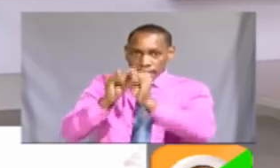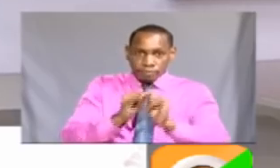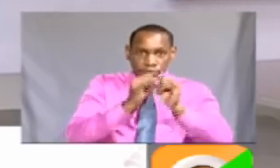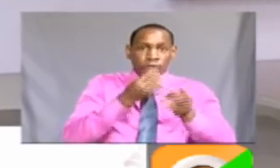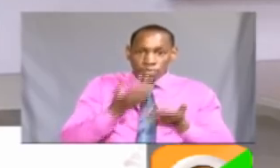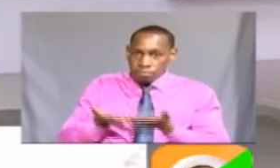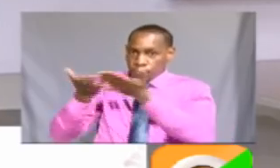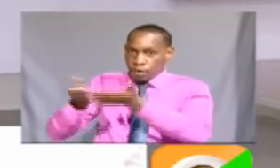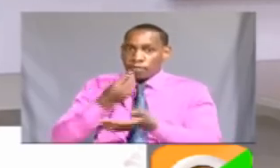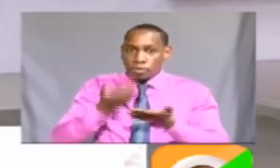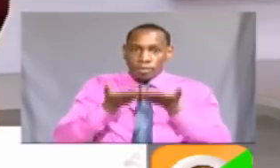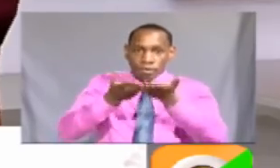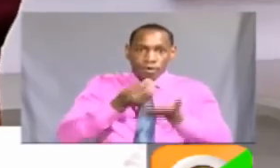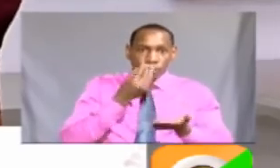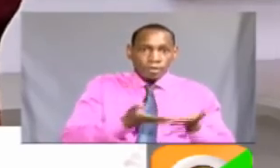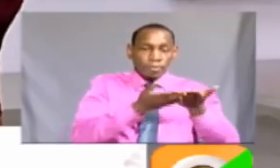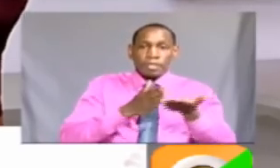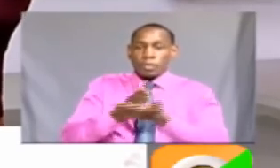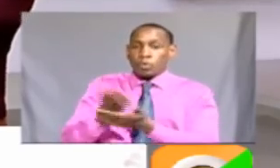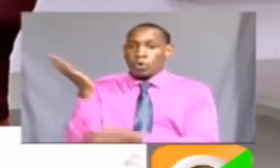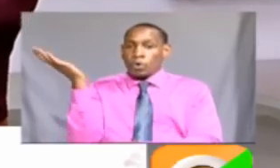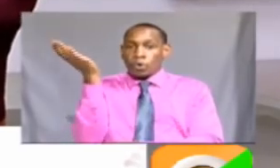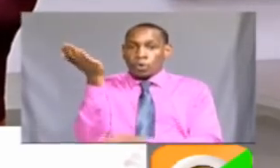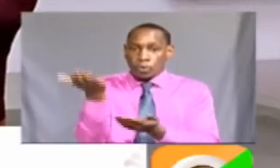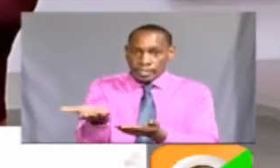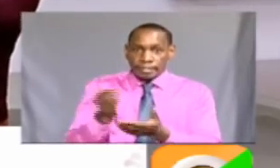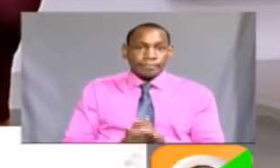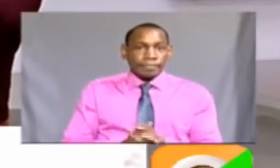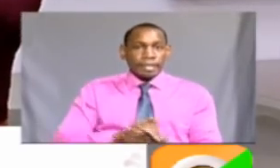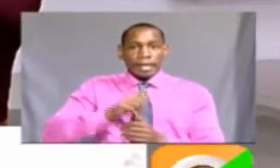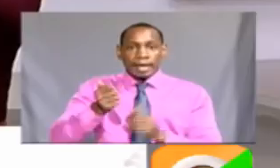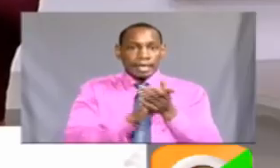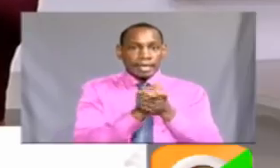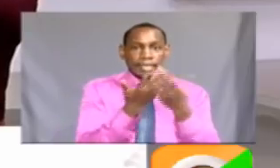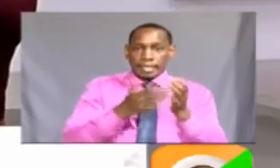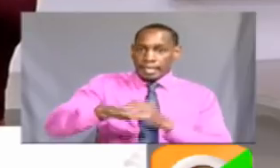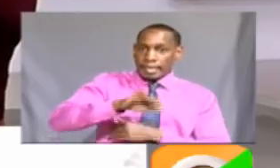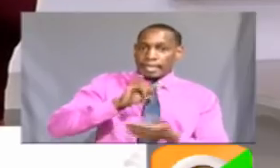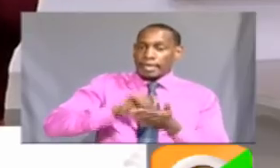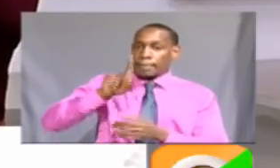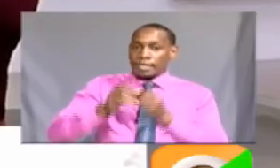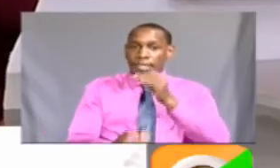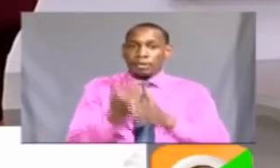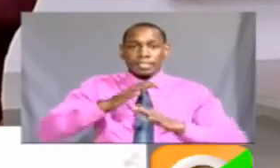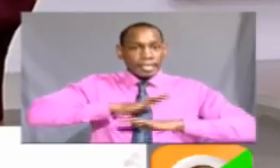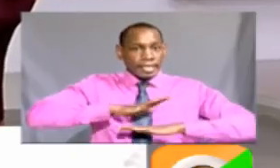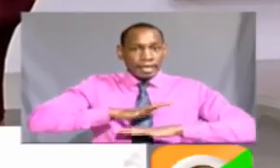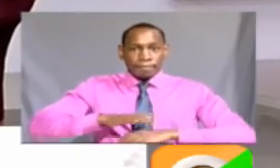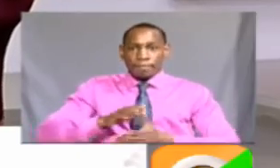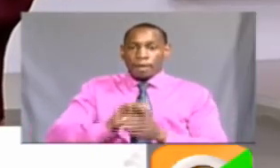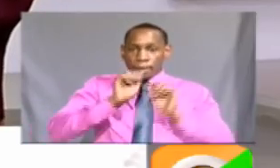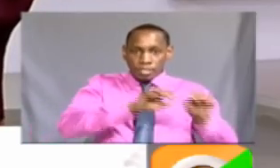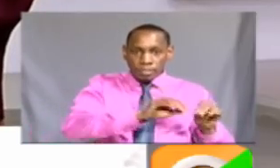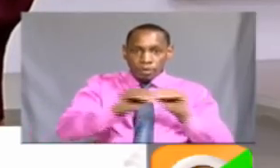dining table by a waiter or waitress. Here's the other thing about hand washing points. Well, they must install adequate